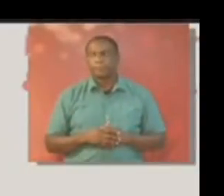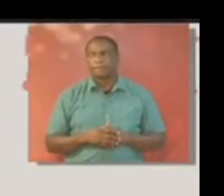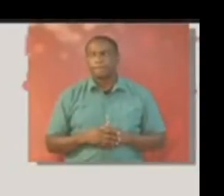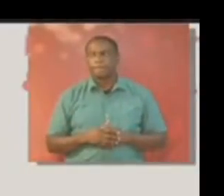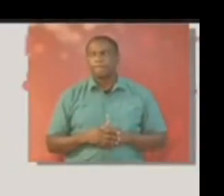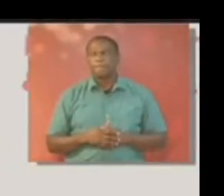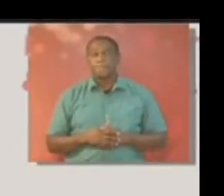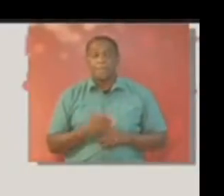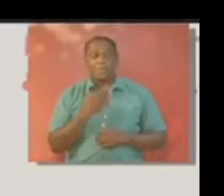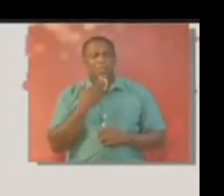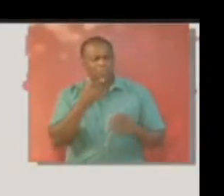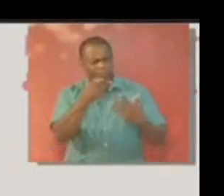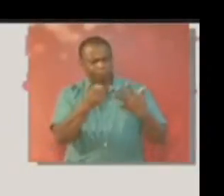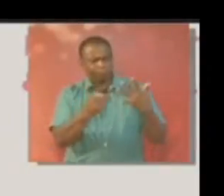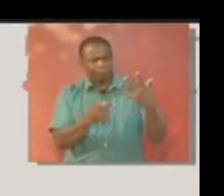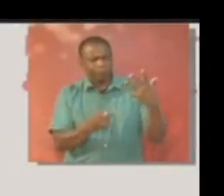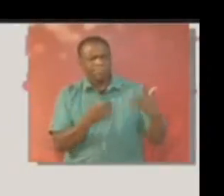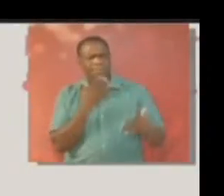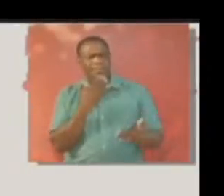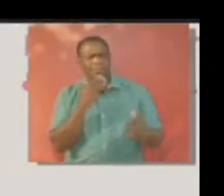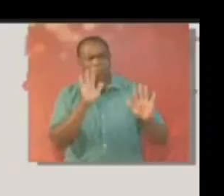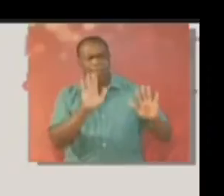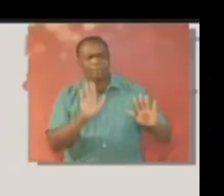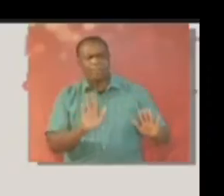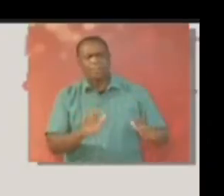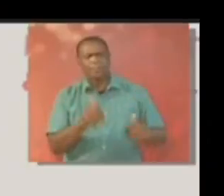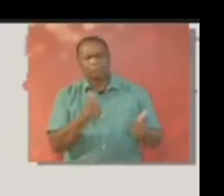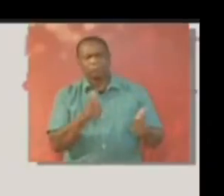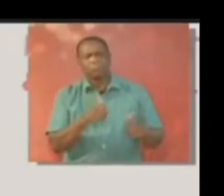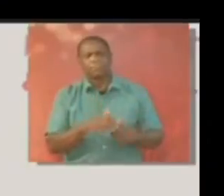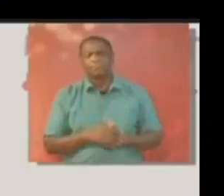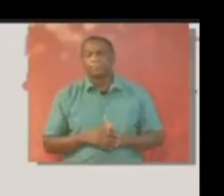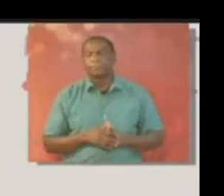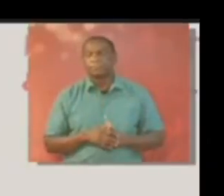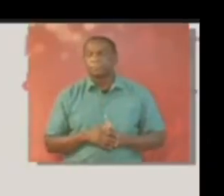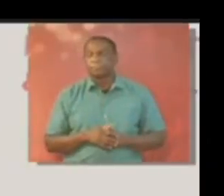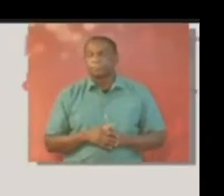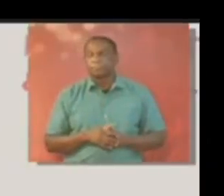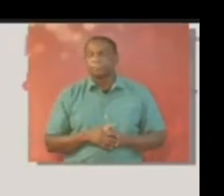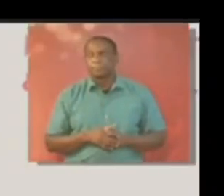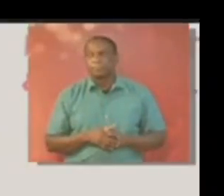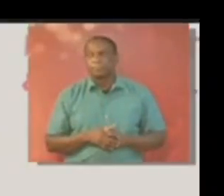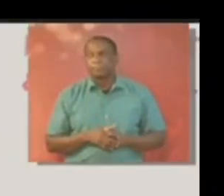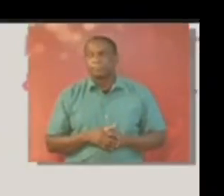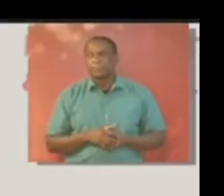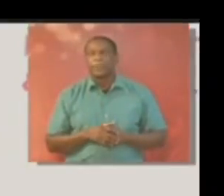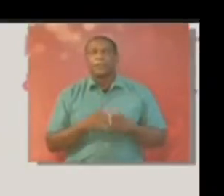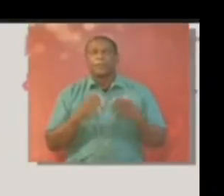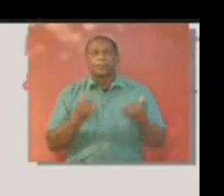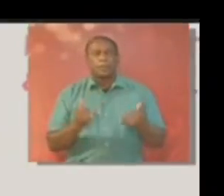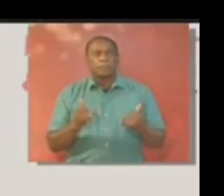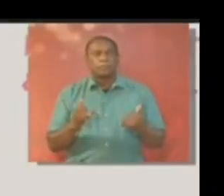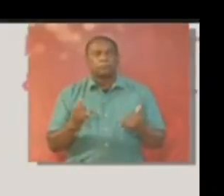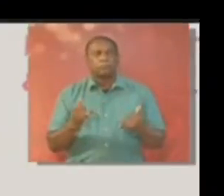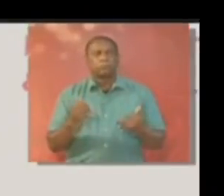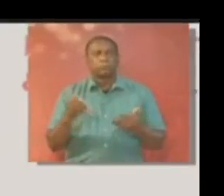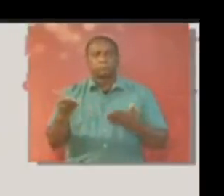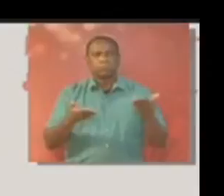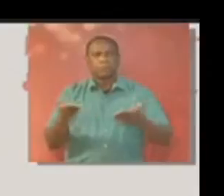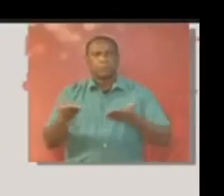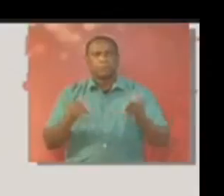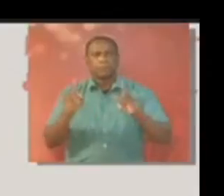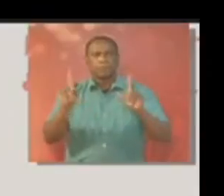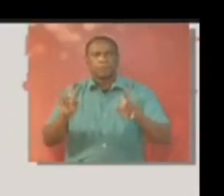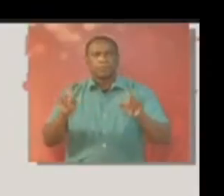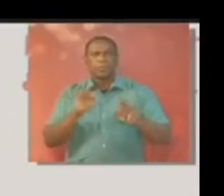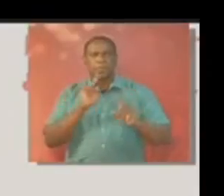Fantastic points, Dr. St. Bernard. Thank you very much. Next on the agenda is the question and answer segment, where members of the media are